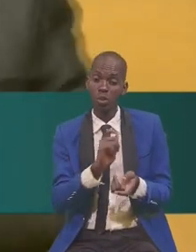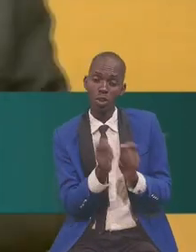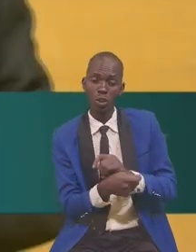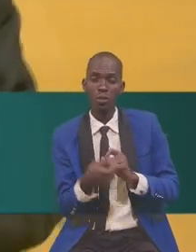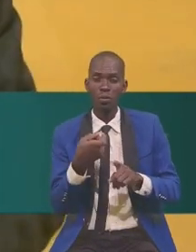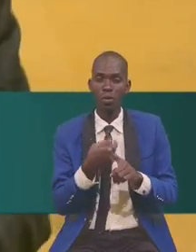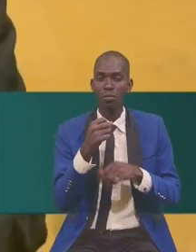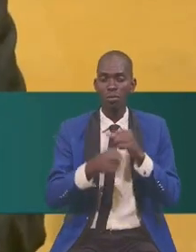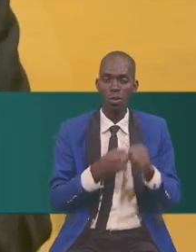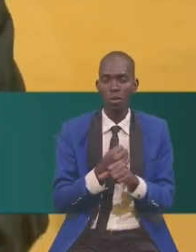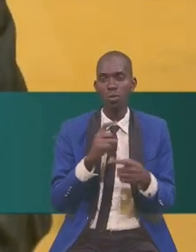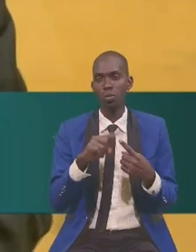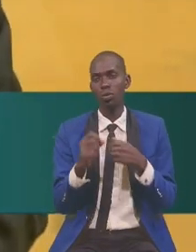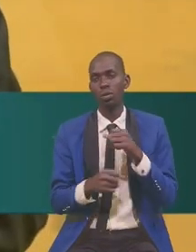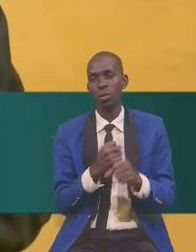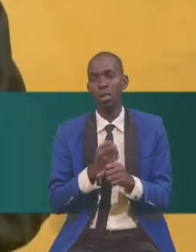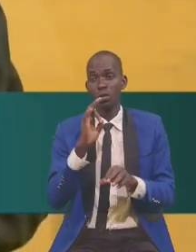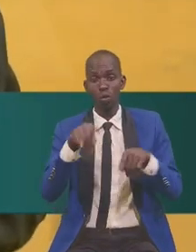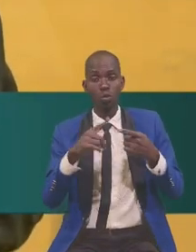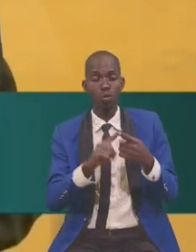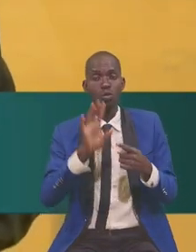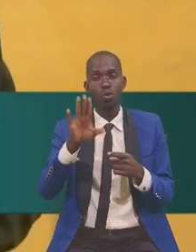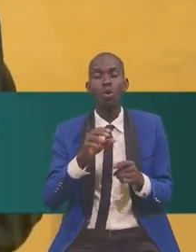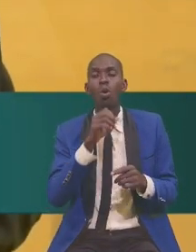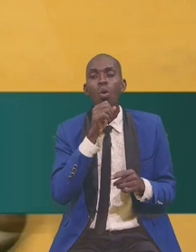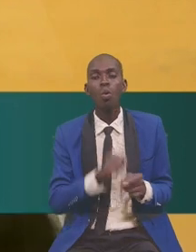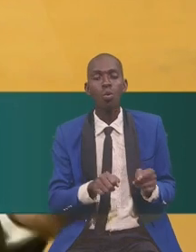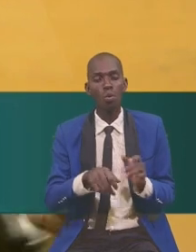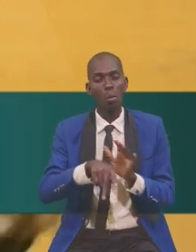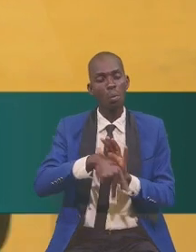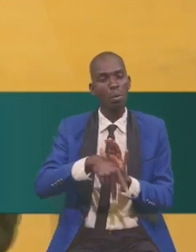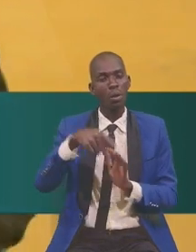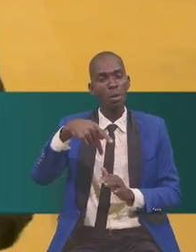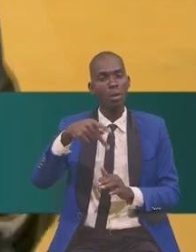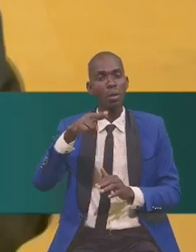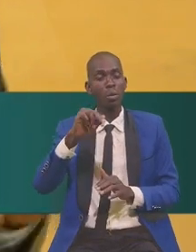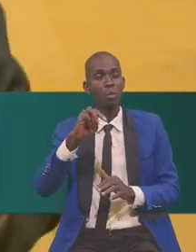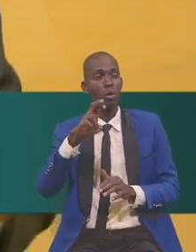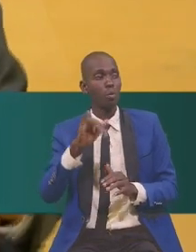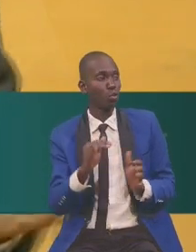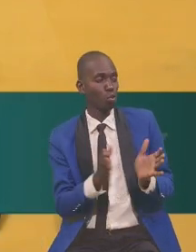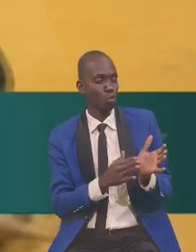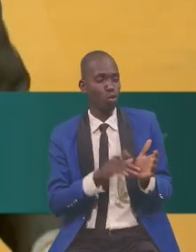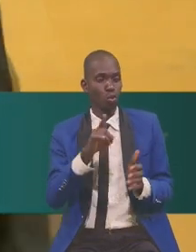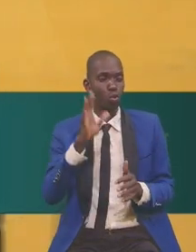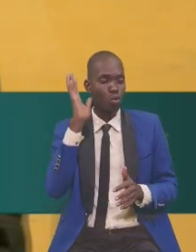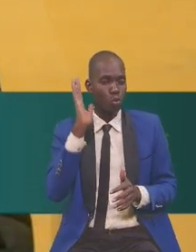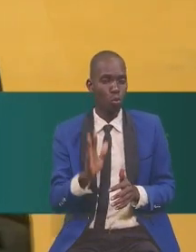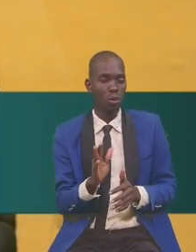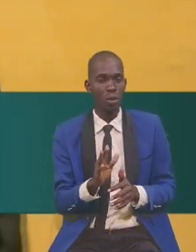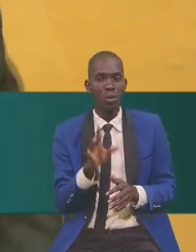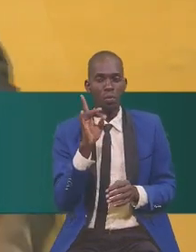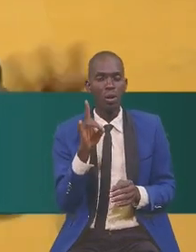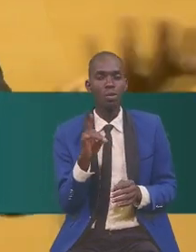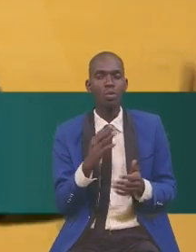If you go to the same primary school you went to when you were at primary school